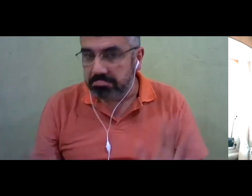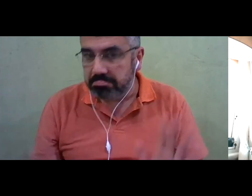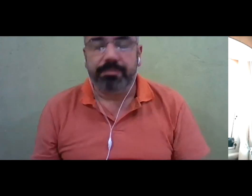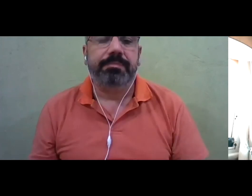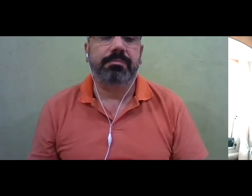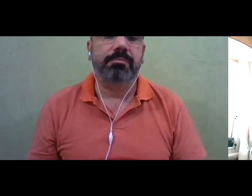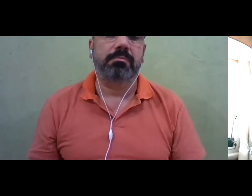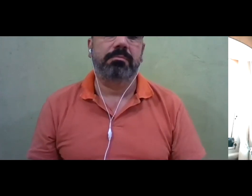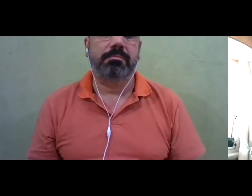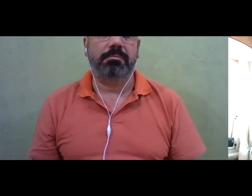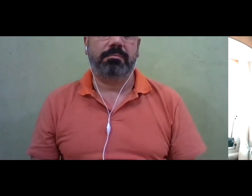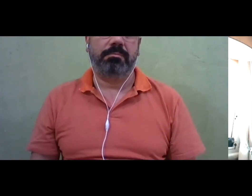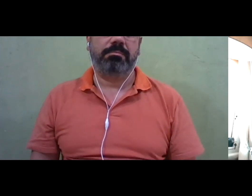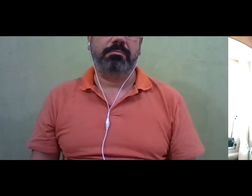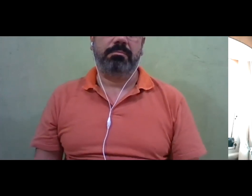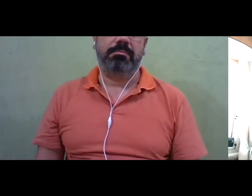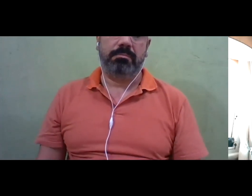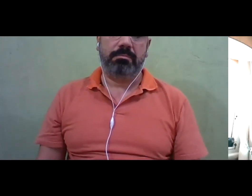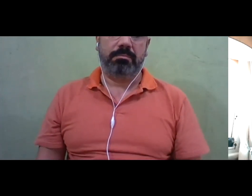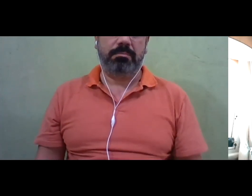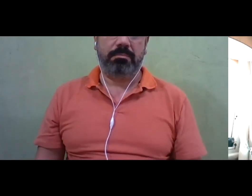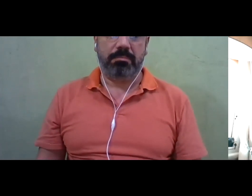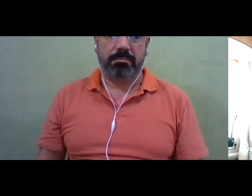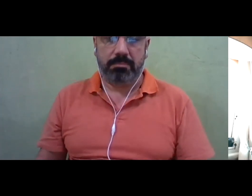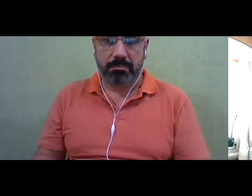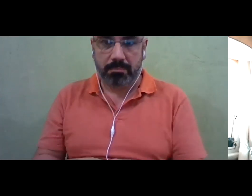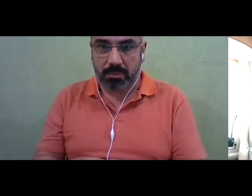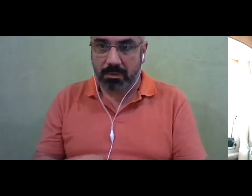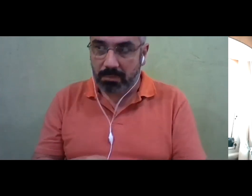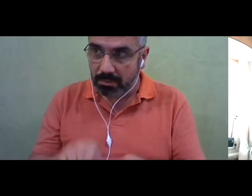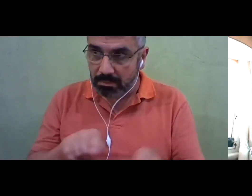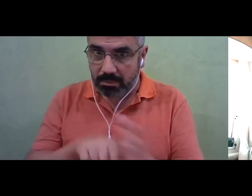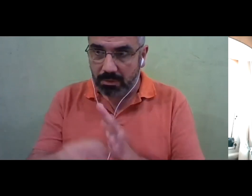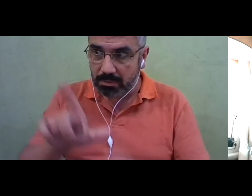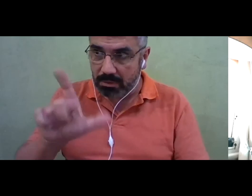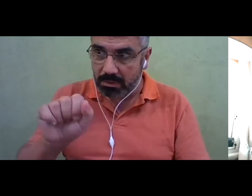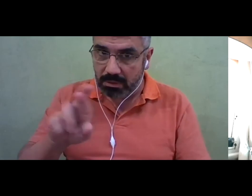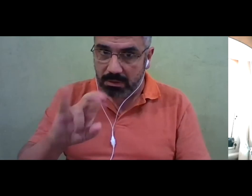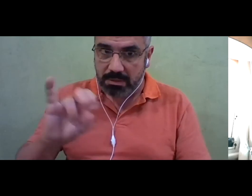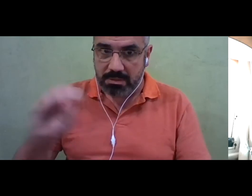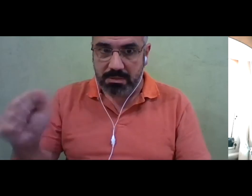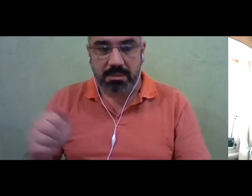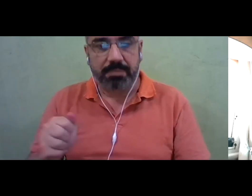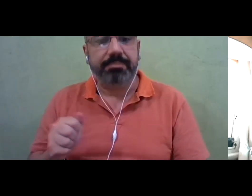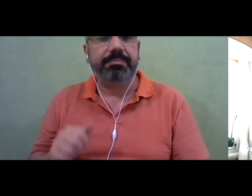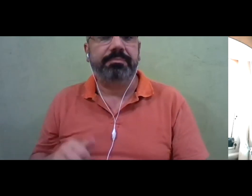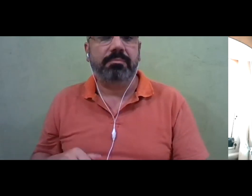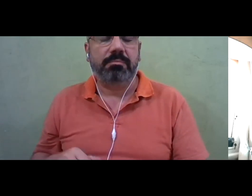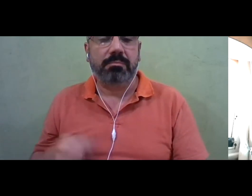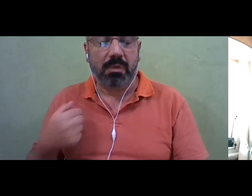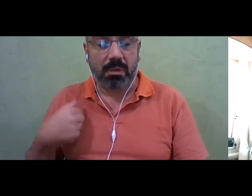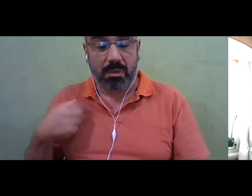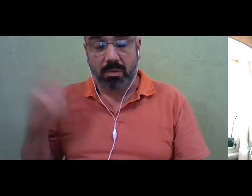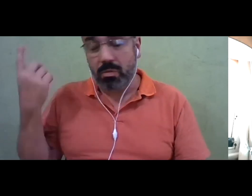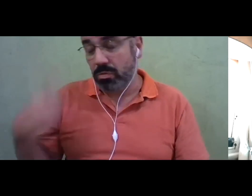So Lari, maybe you could make your last one. Okay. My last question